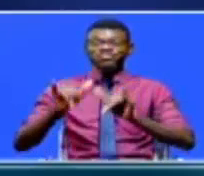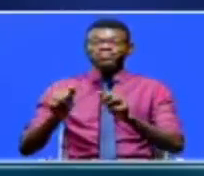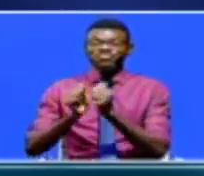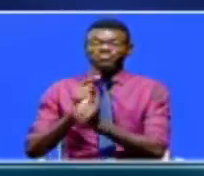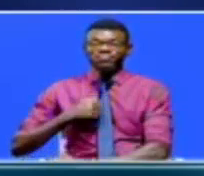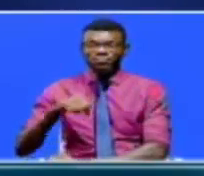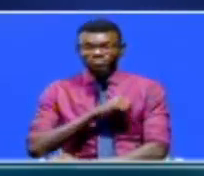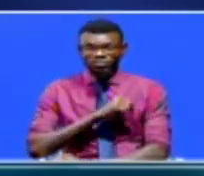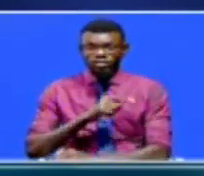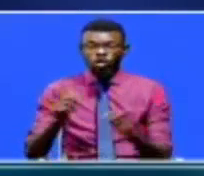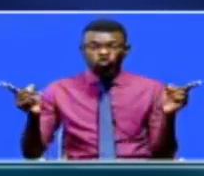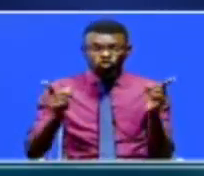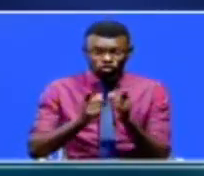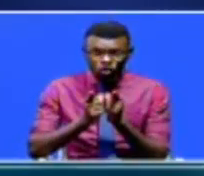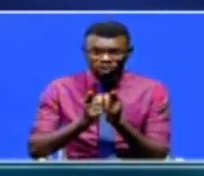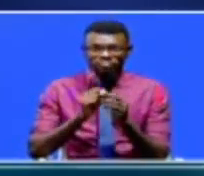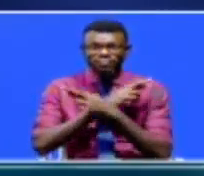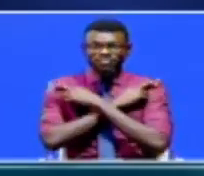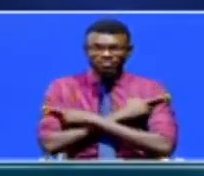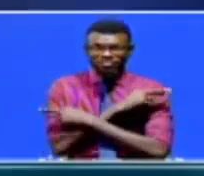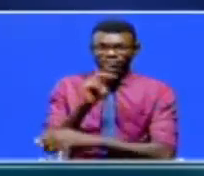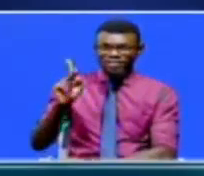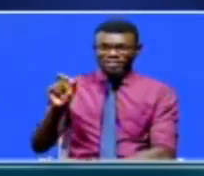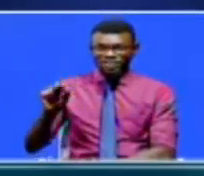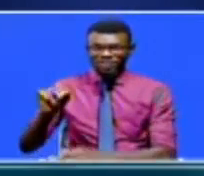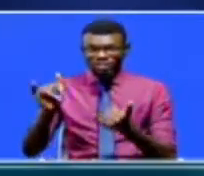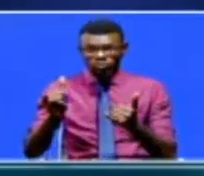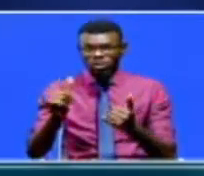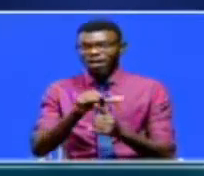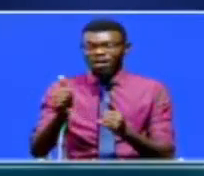short break here on KTN News. We still have a few more questions for you before we let you go. Dr.